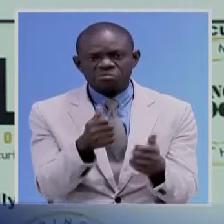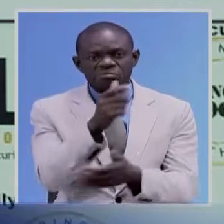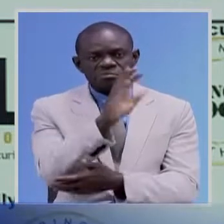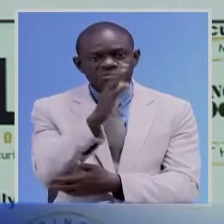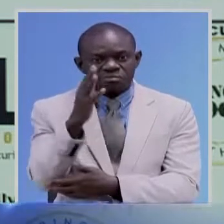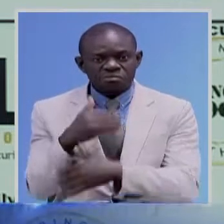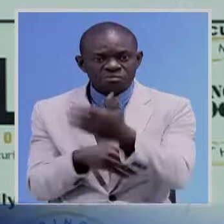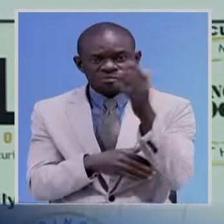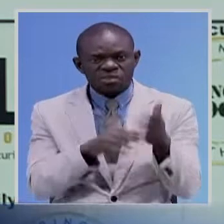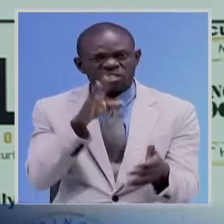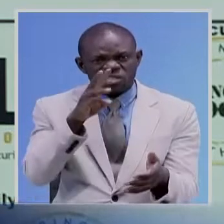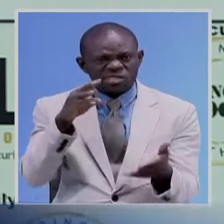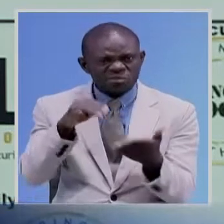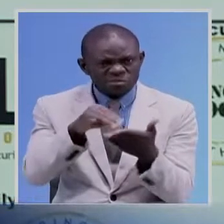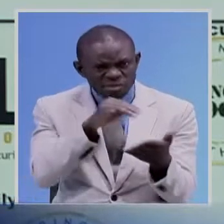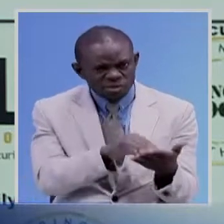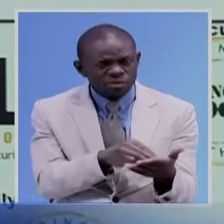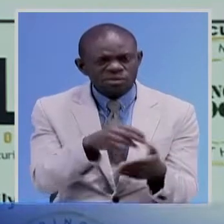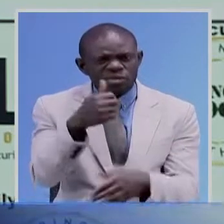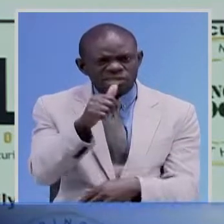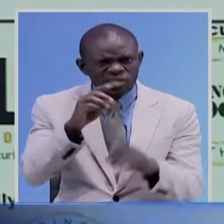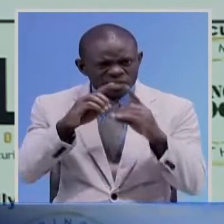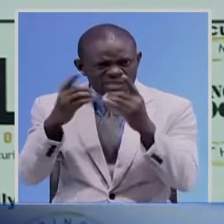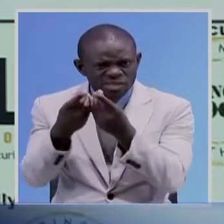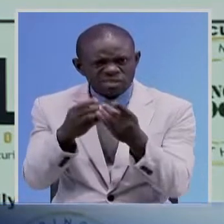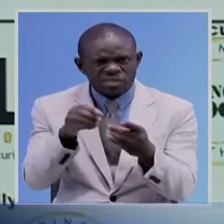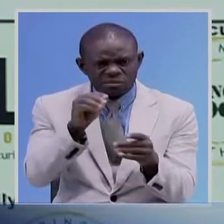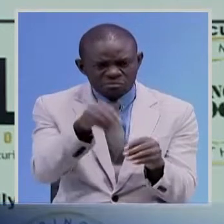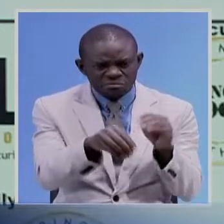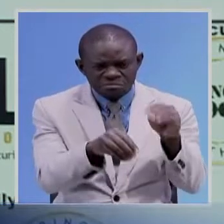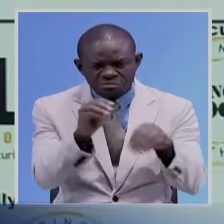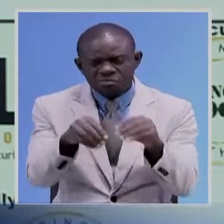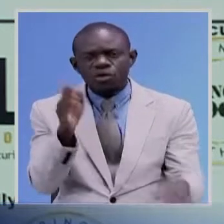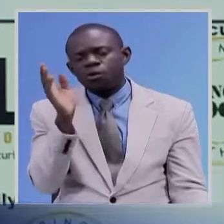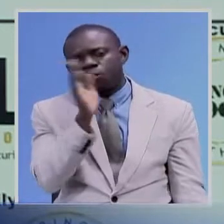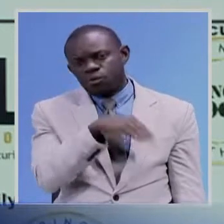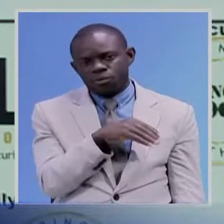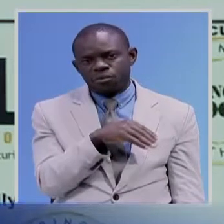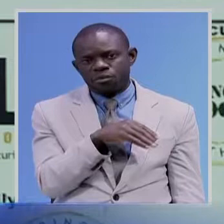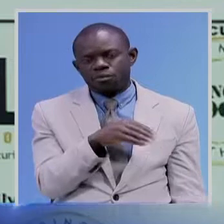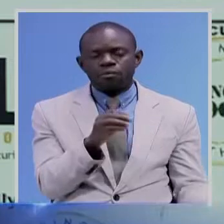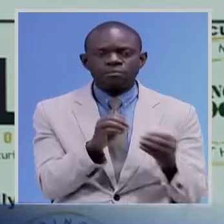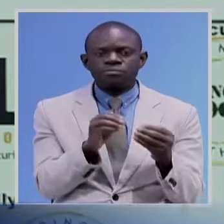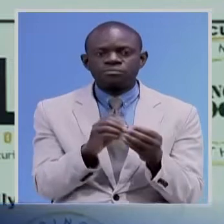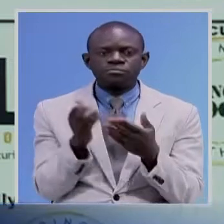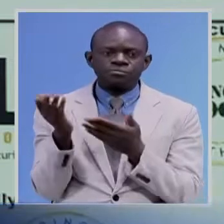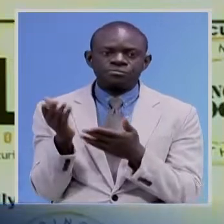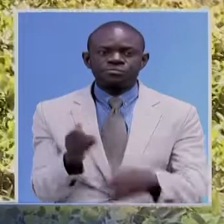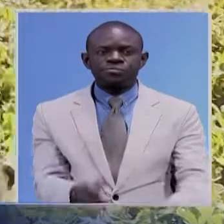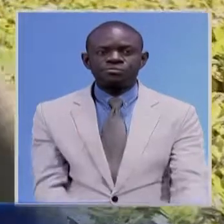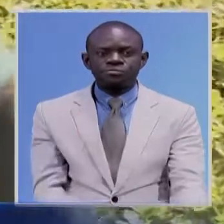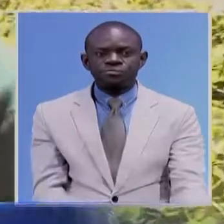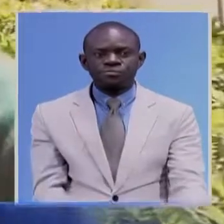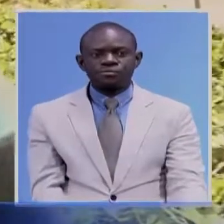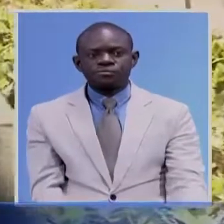in 10 districts where the project is being implemented. Mercy Mwepa gives us the details in this report. We planted